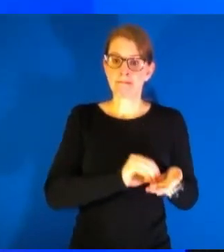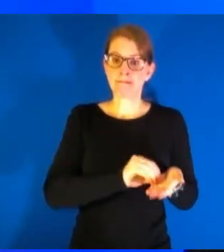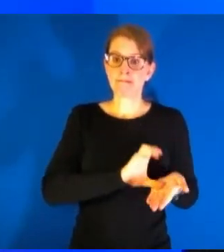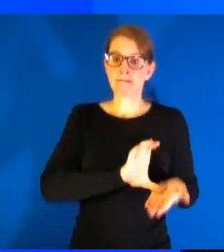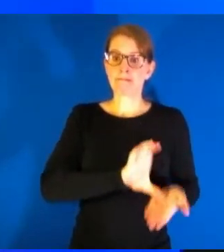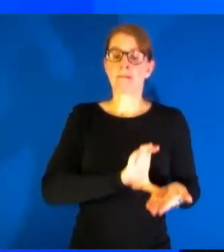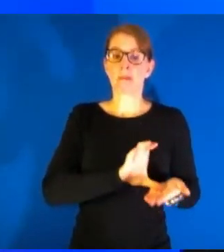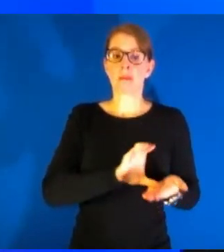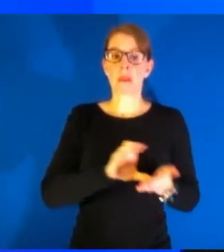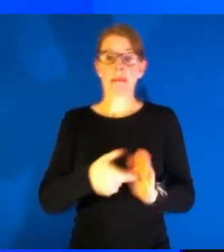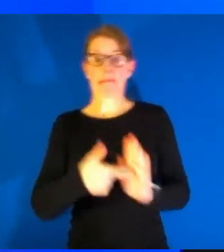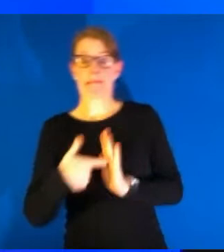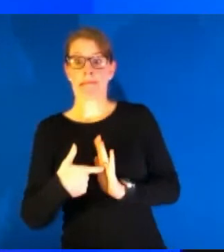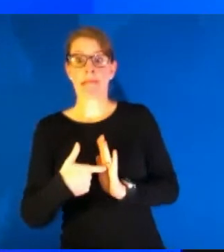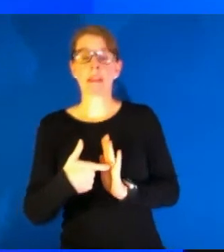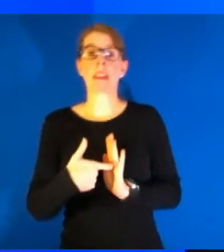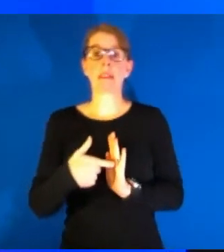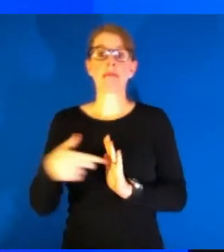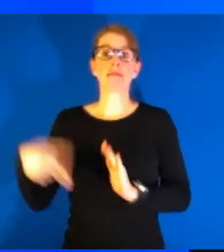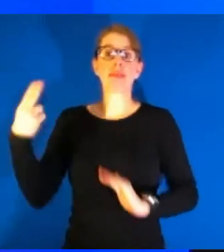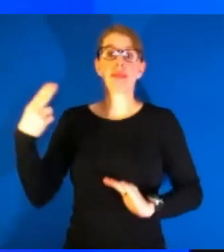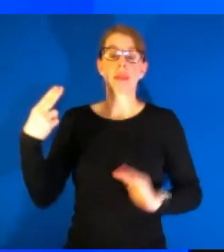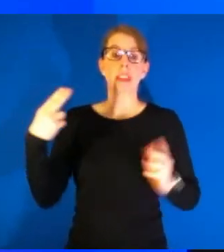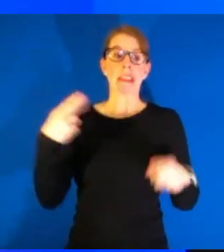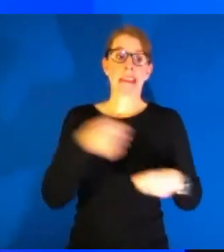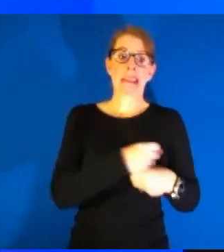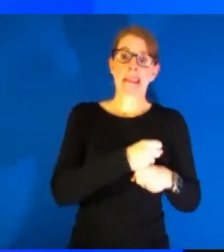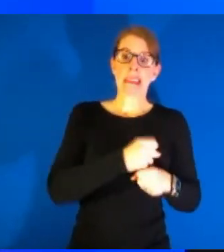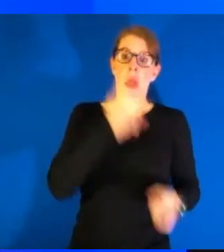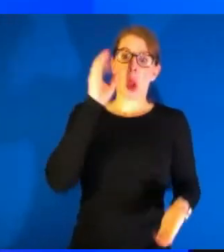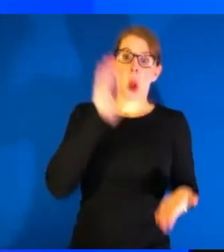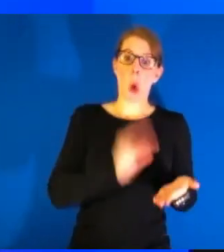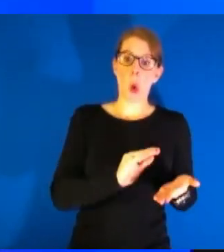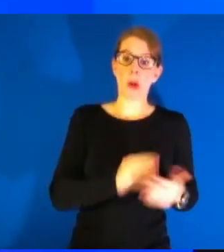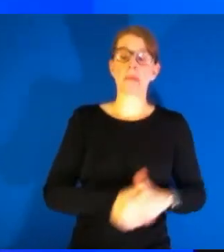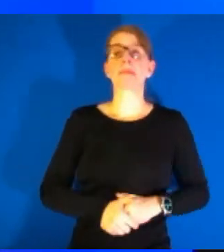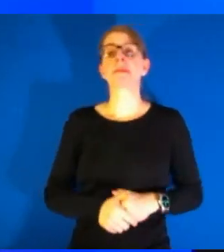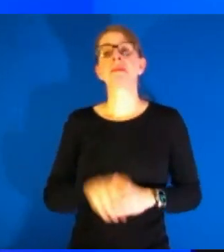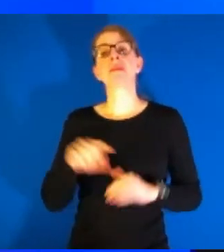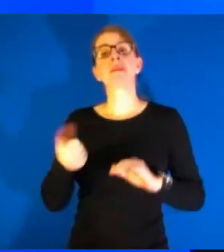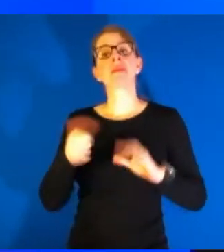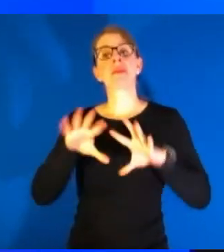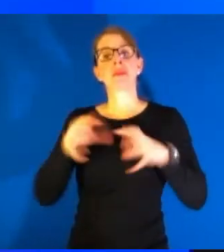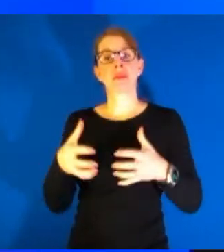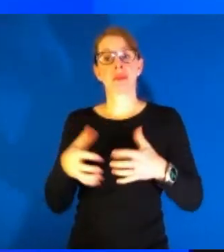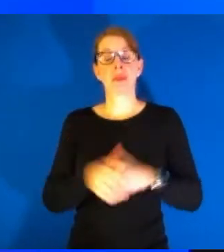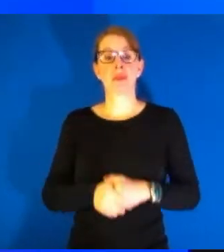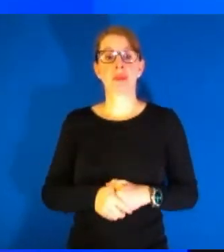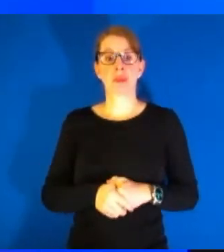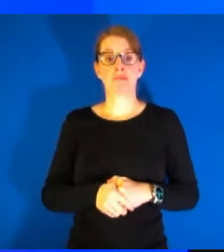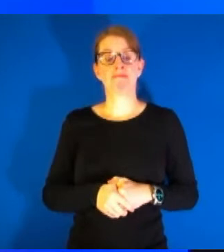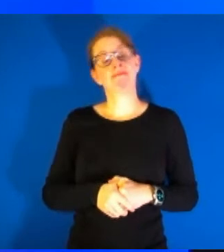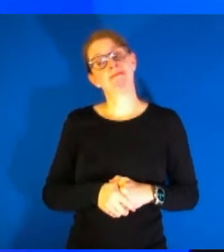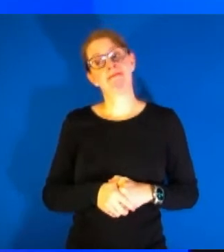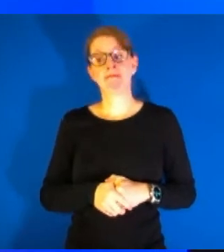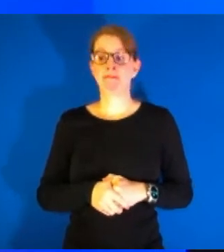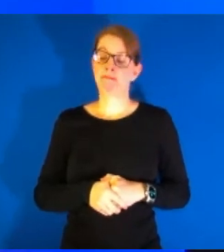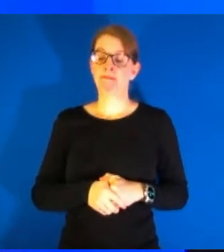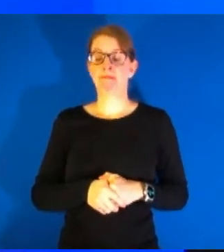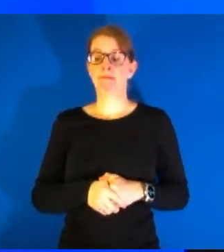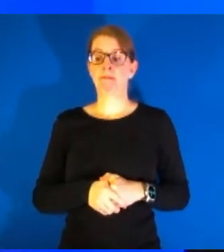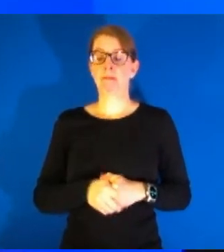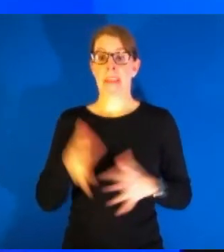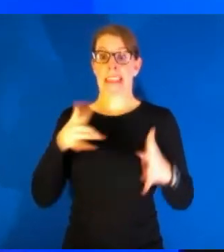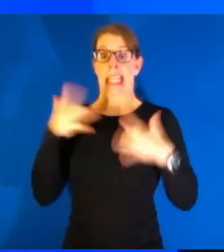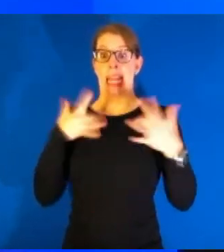middle of the surge, extremely high. So that's one category. Okay. The other category is far less exciting,